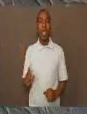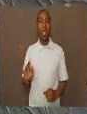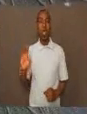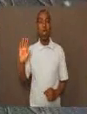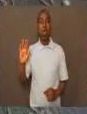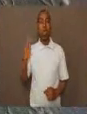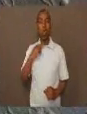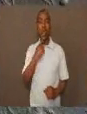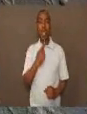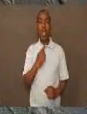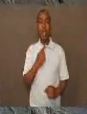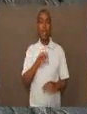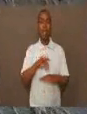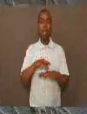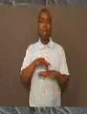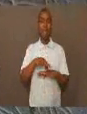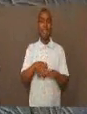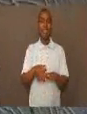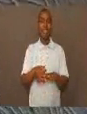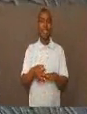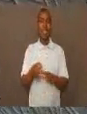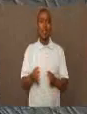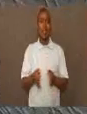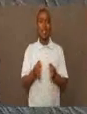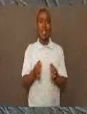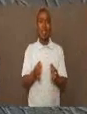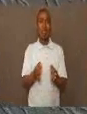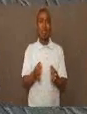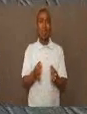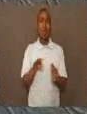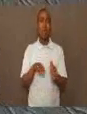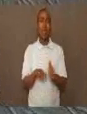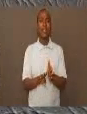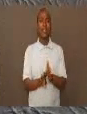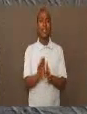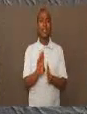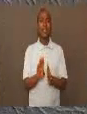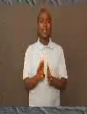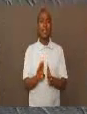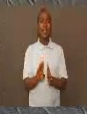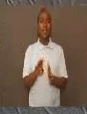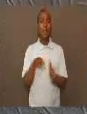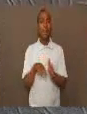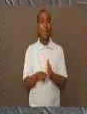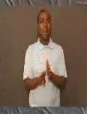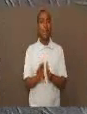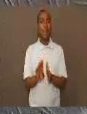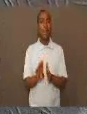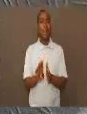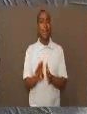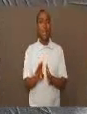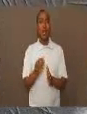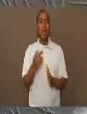Gonorrhea is an infection that is caused by bacteria that are found in the